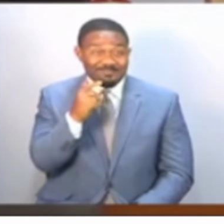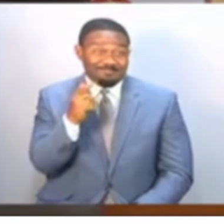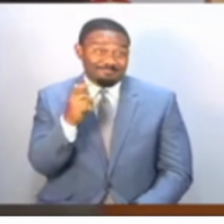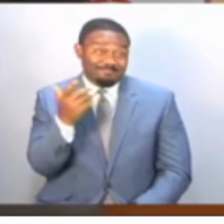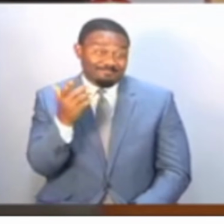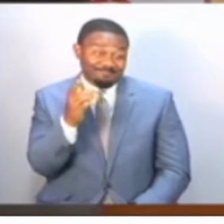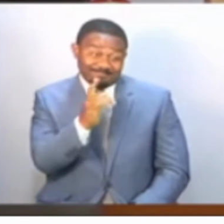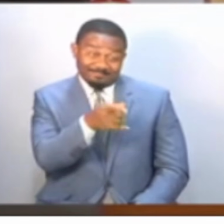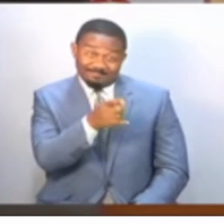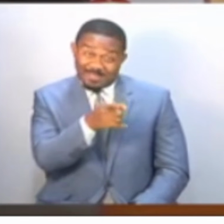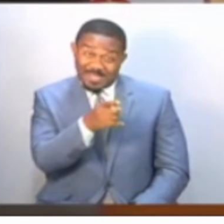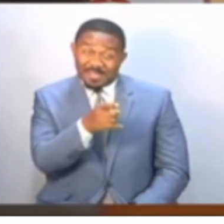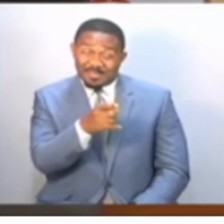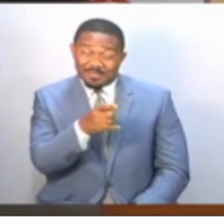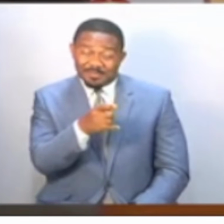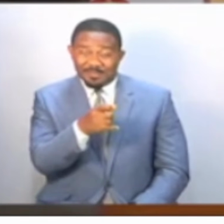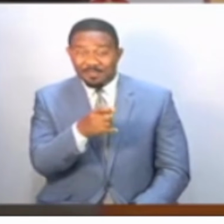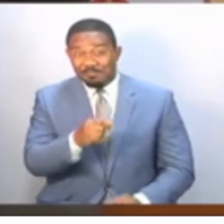avert his mind to